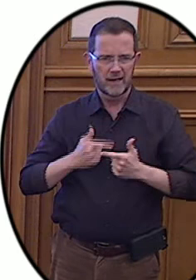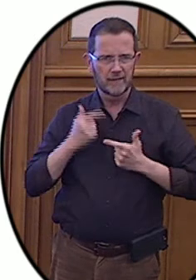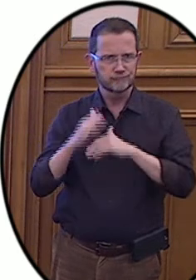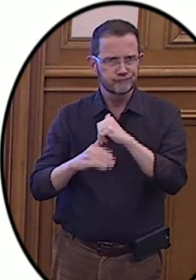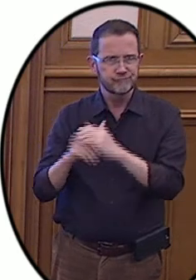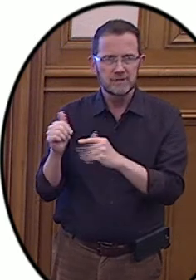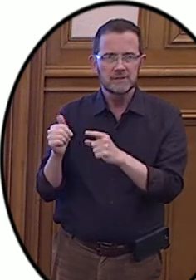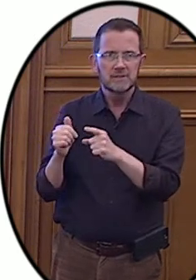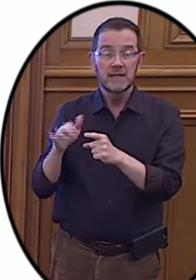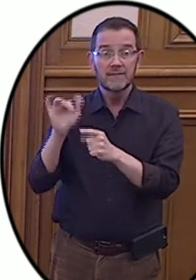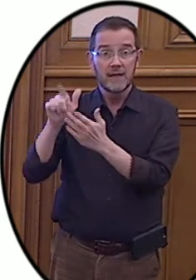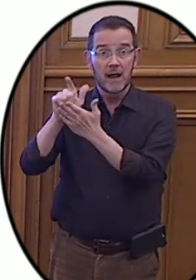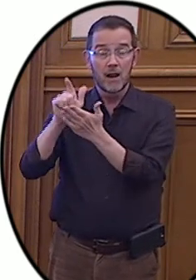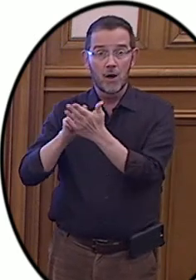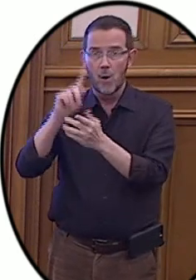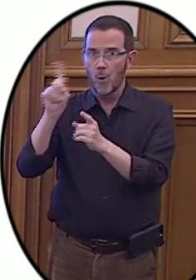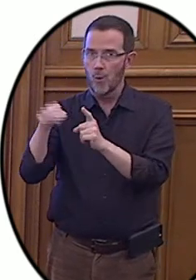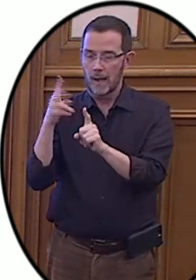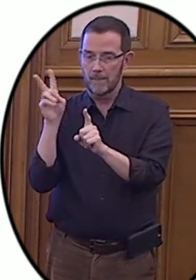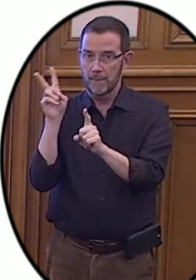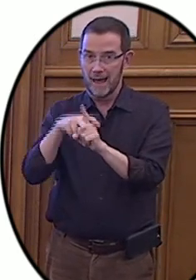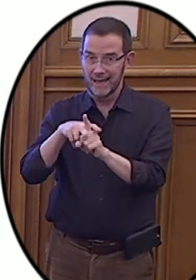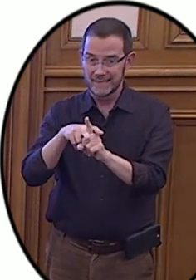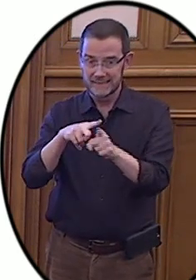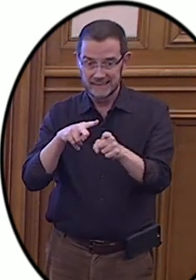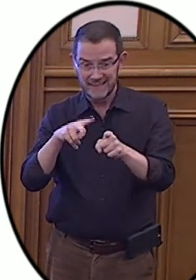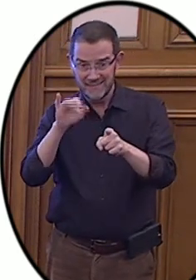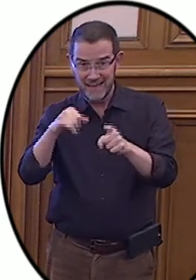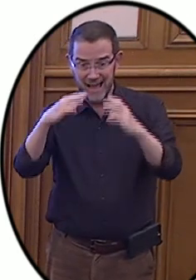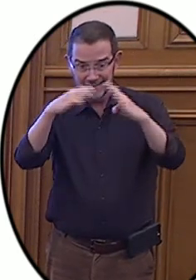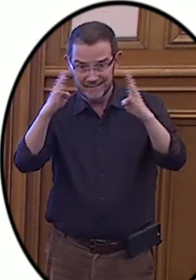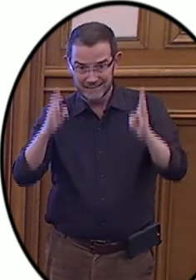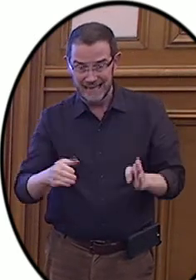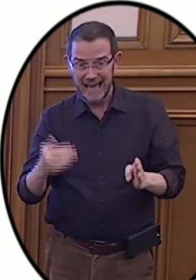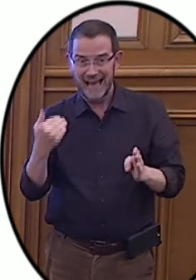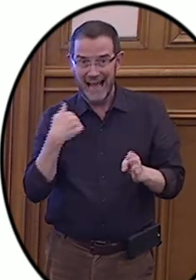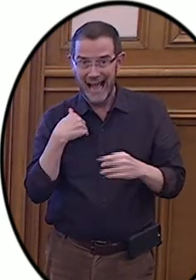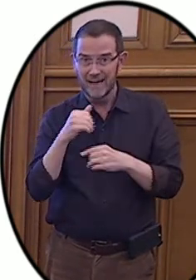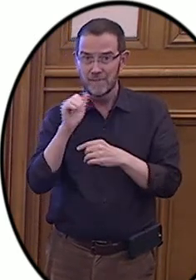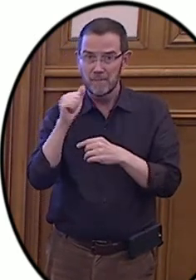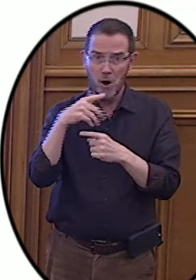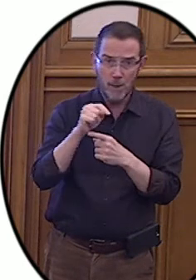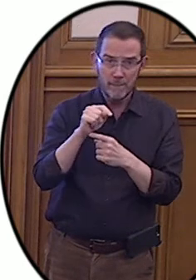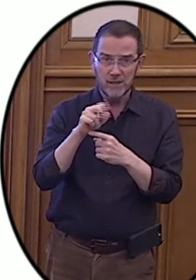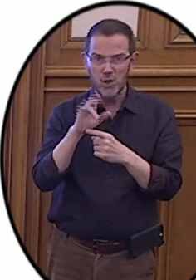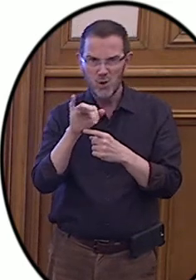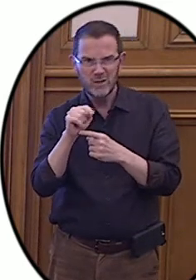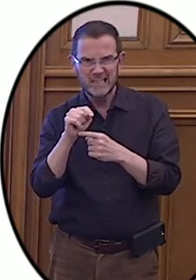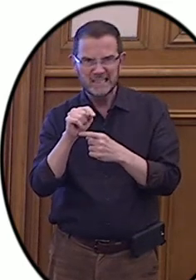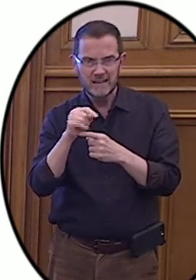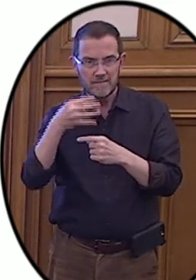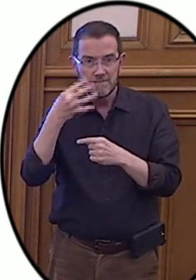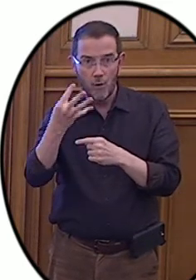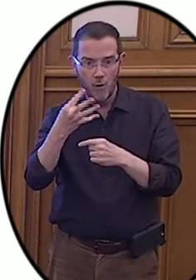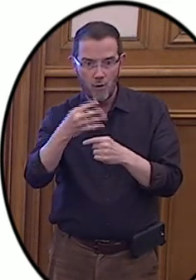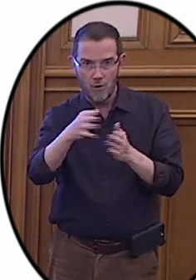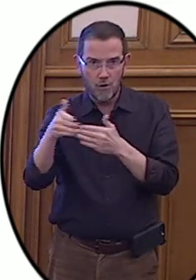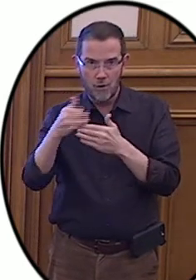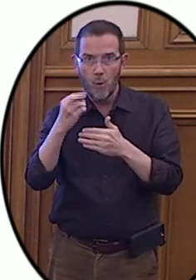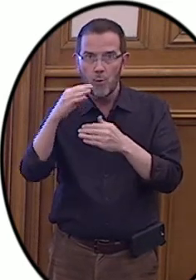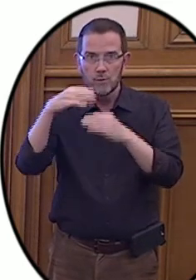applies to housing with 4 or more units. So it would not apply to a duplex or a 3-unit building